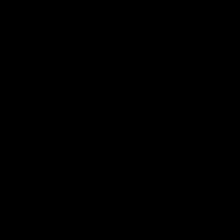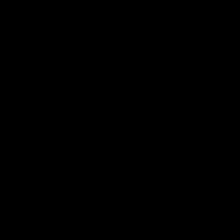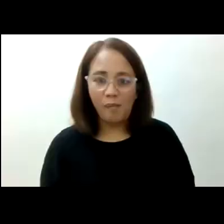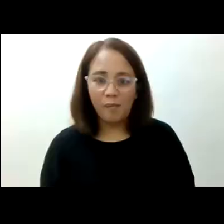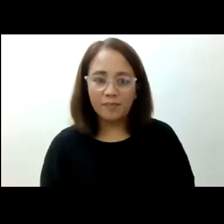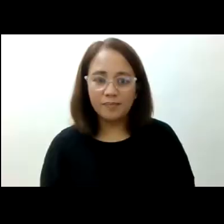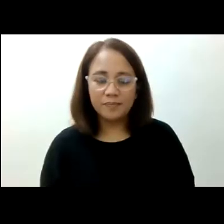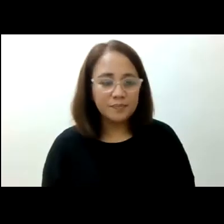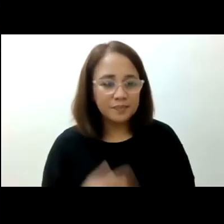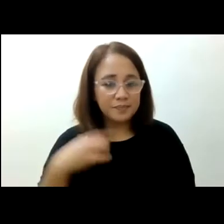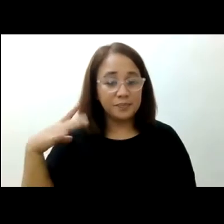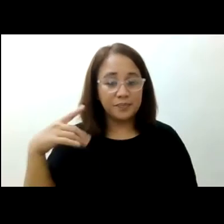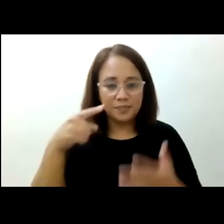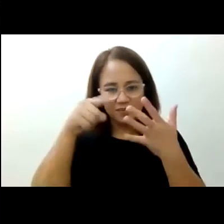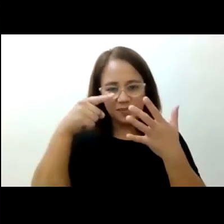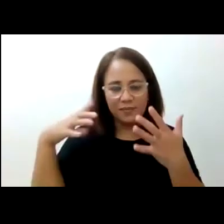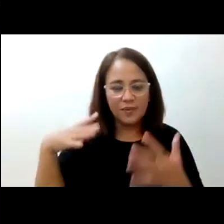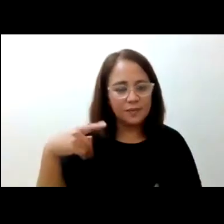Looking real quick.